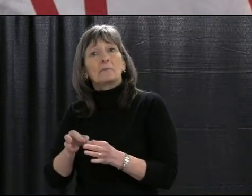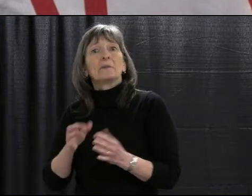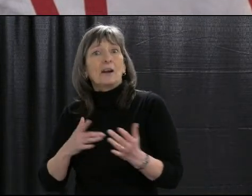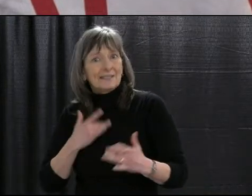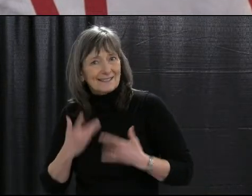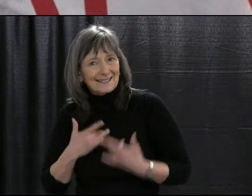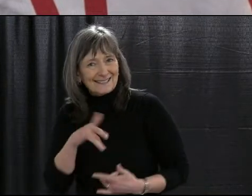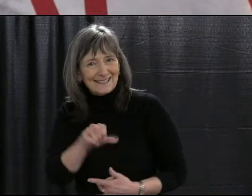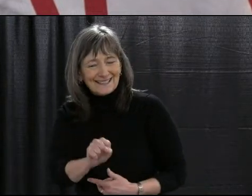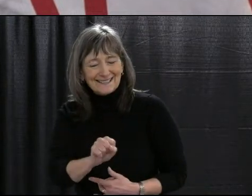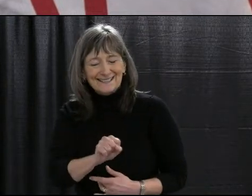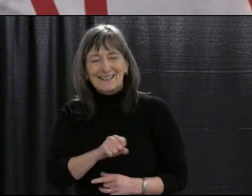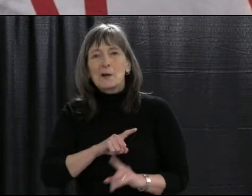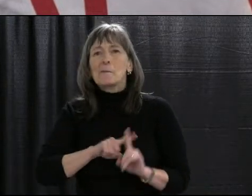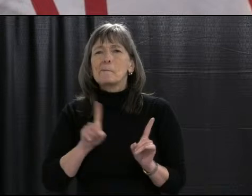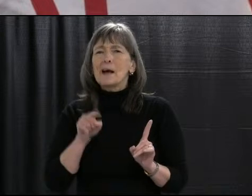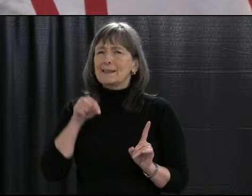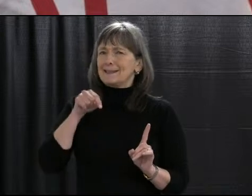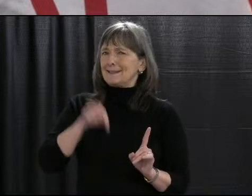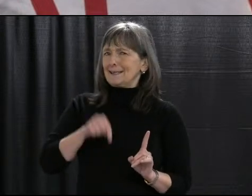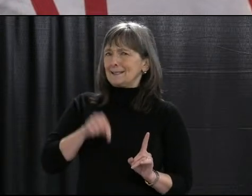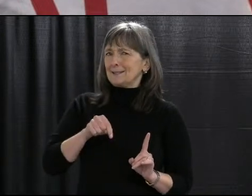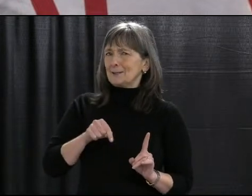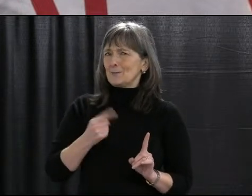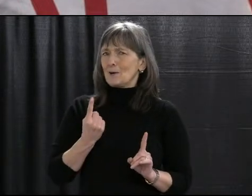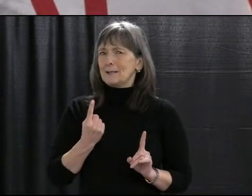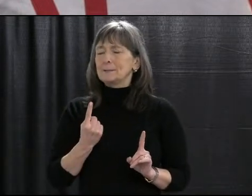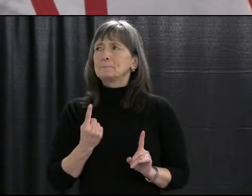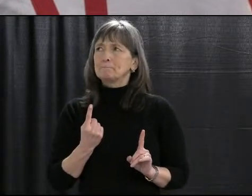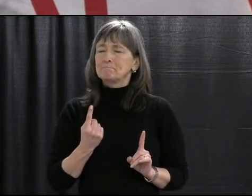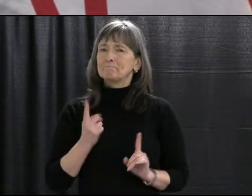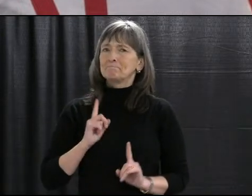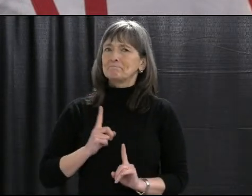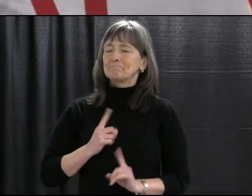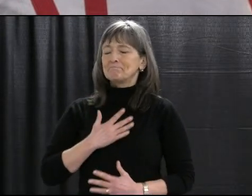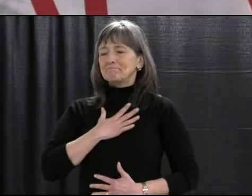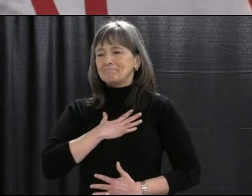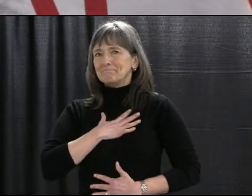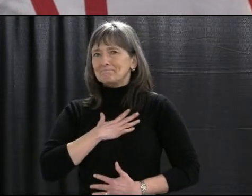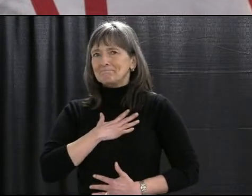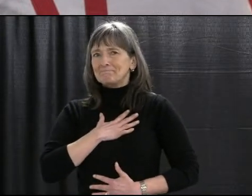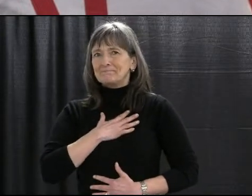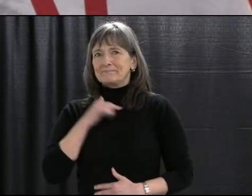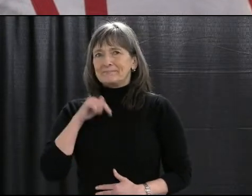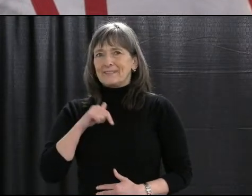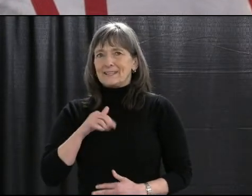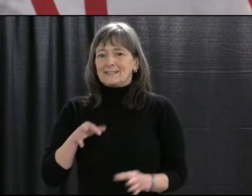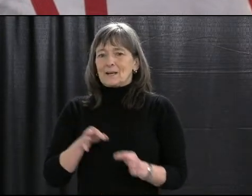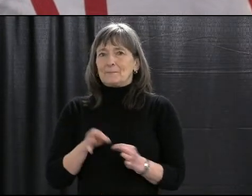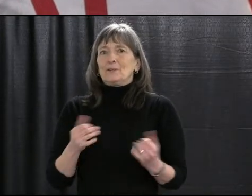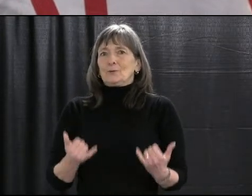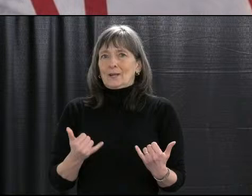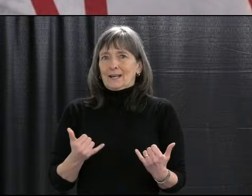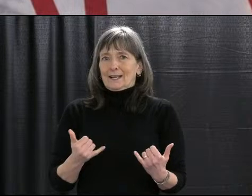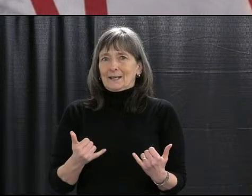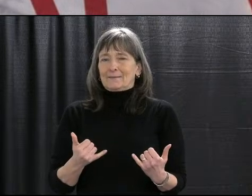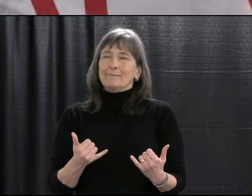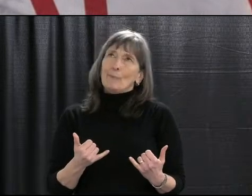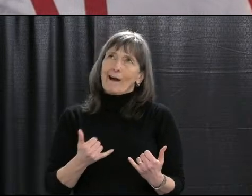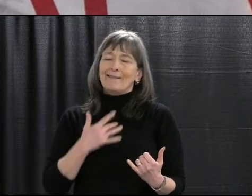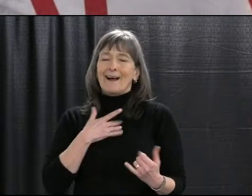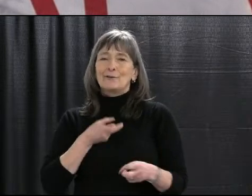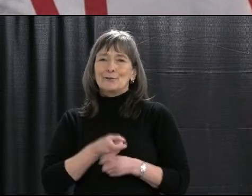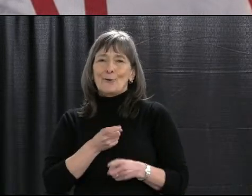exciting, but there is something particularly exciting and heartwarming about our update today, pardon the